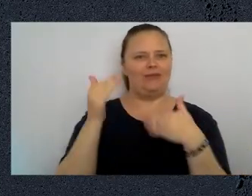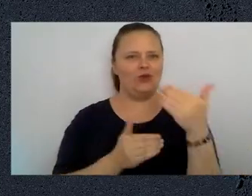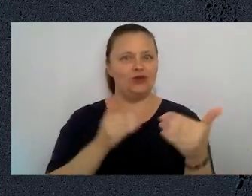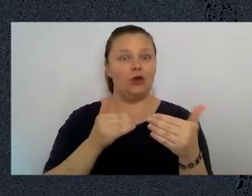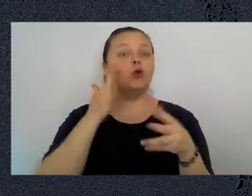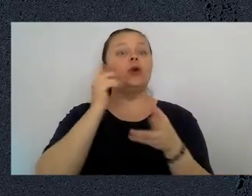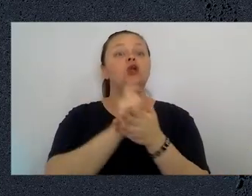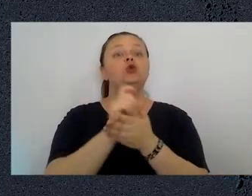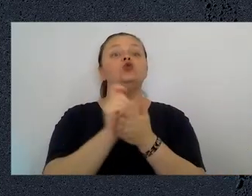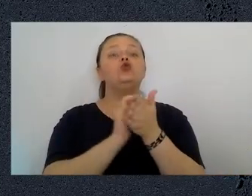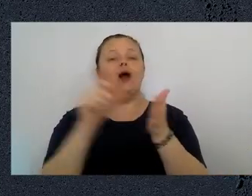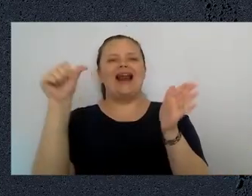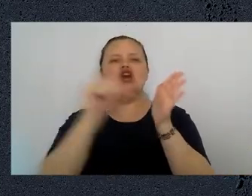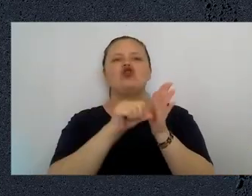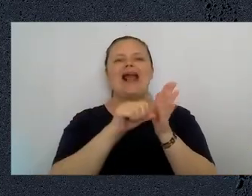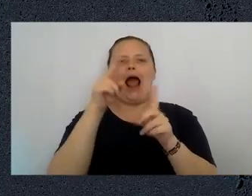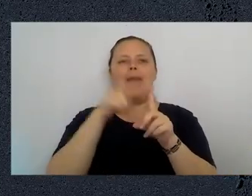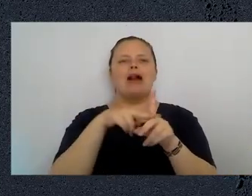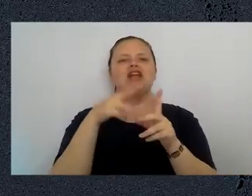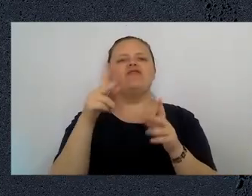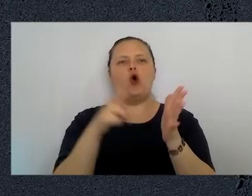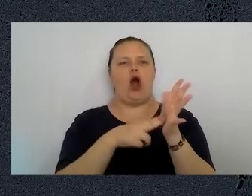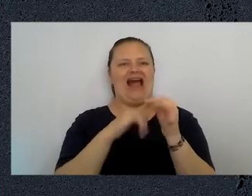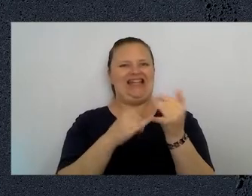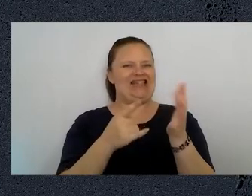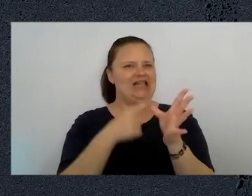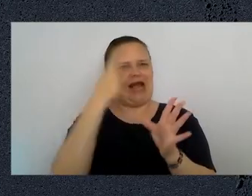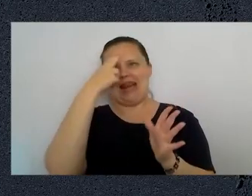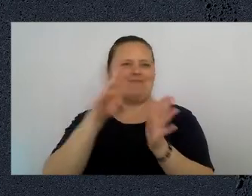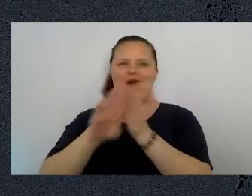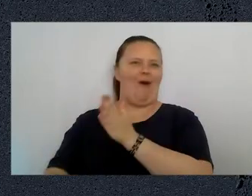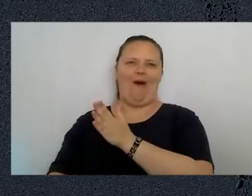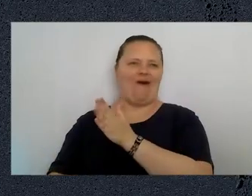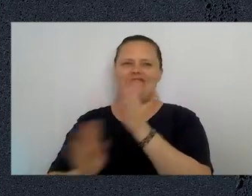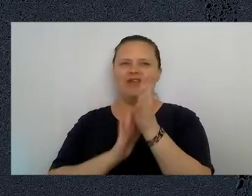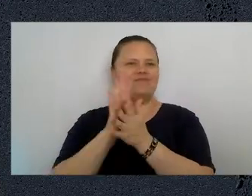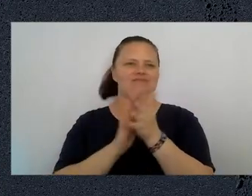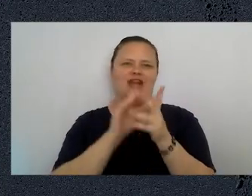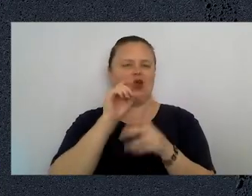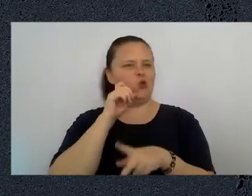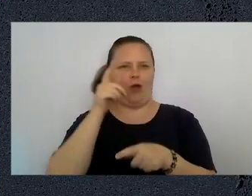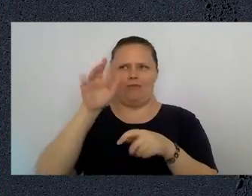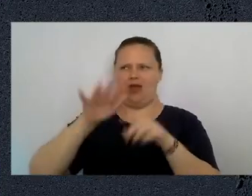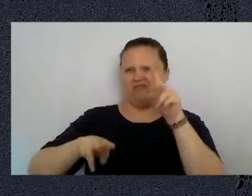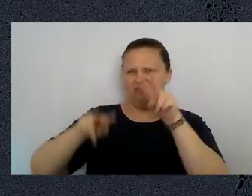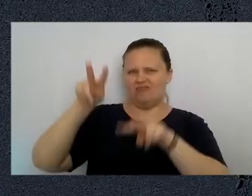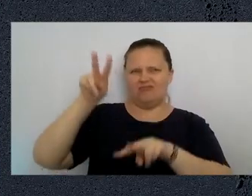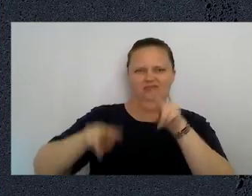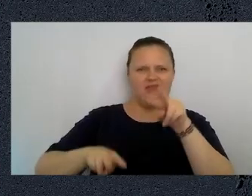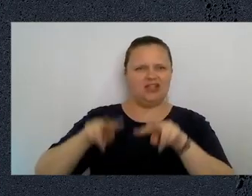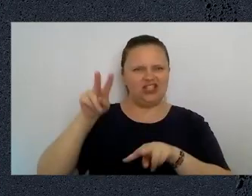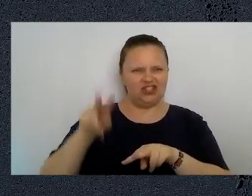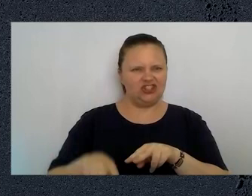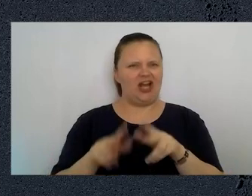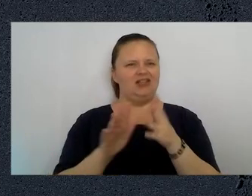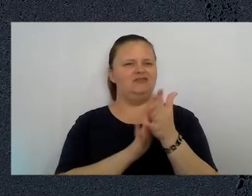application for NASA, your name is not on it, so you will not be judged as whoever you are, but just as your, like, what you can do.